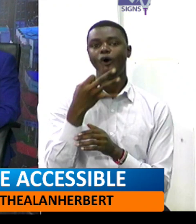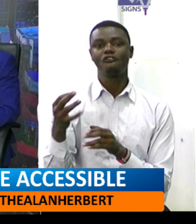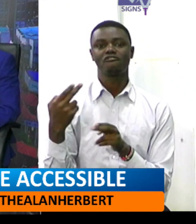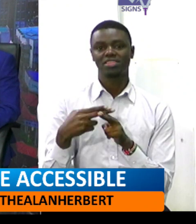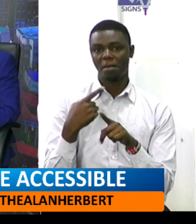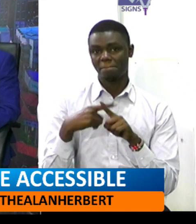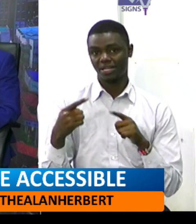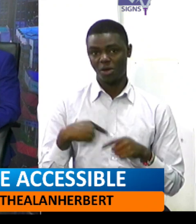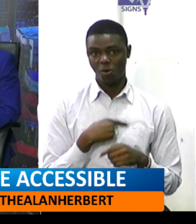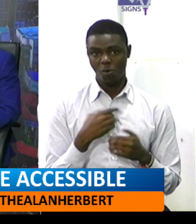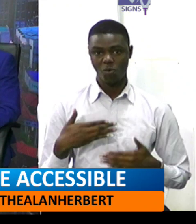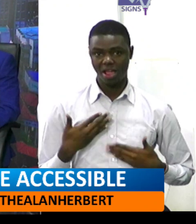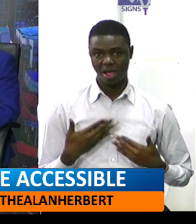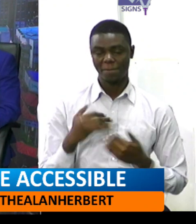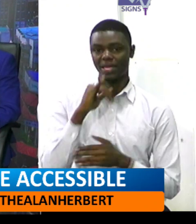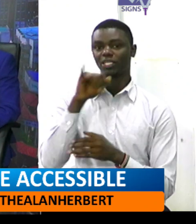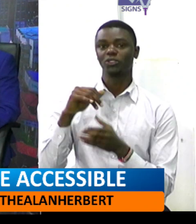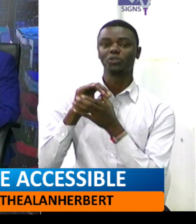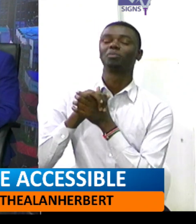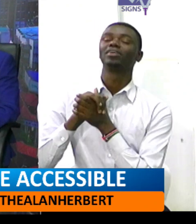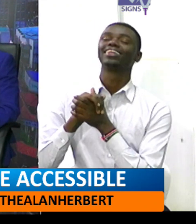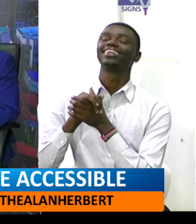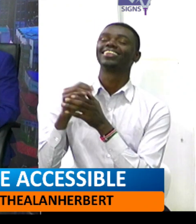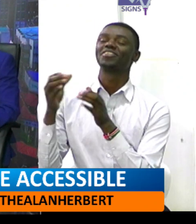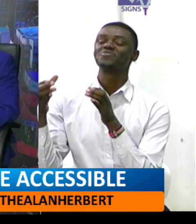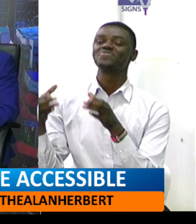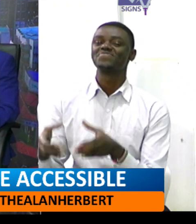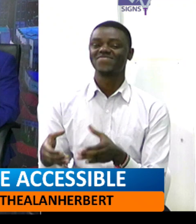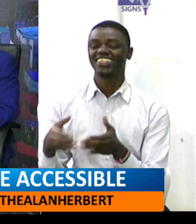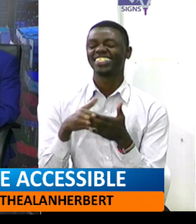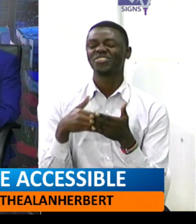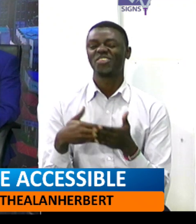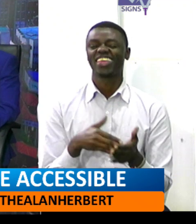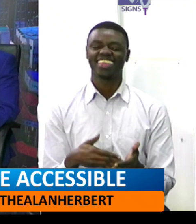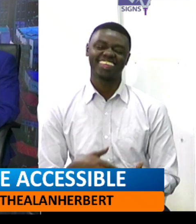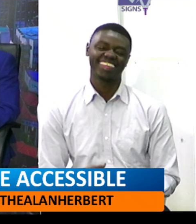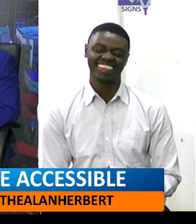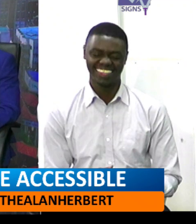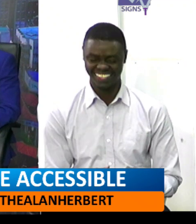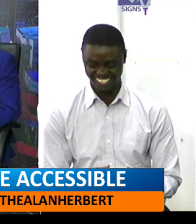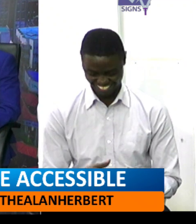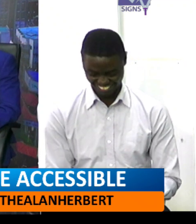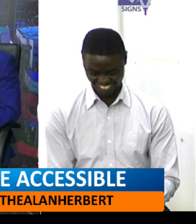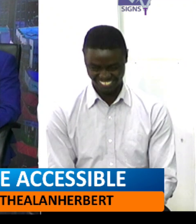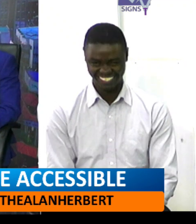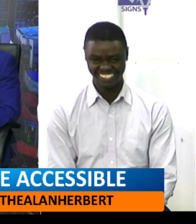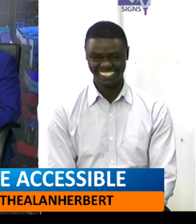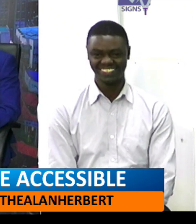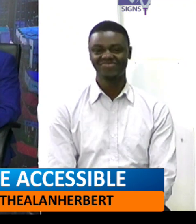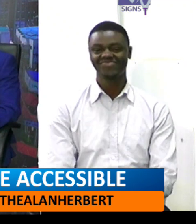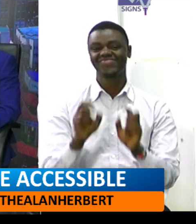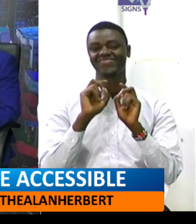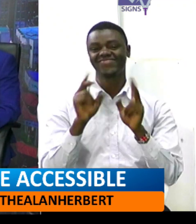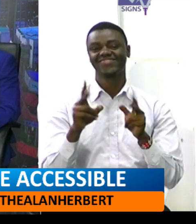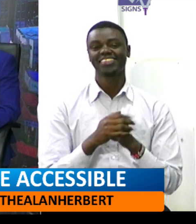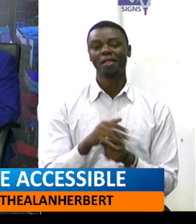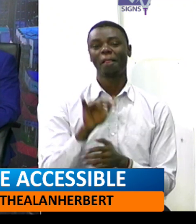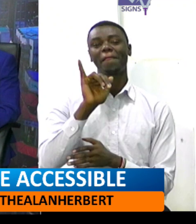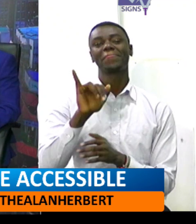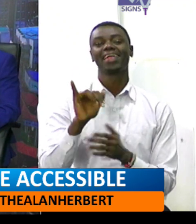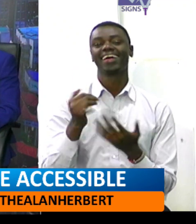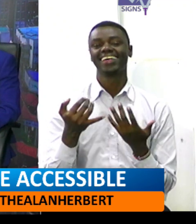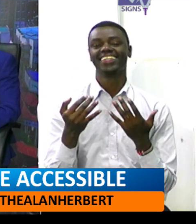happy that Jubilee Party now is no longer existing, so we can continue to retain our name. All right, and on that